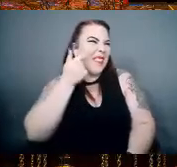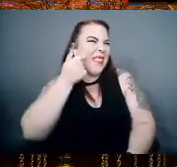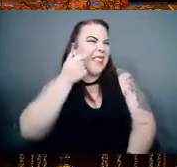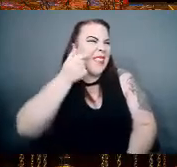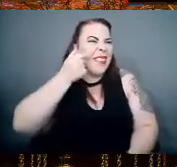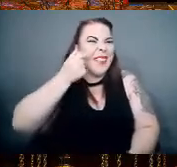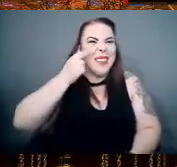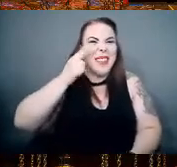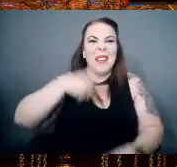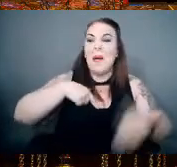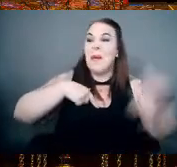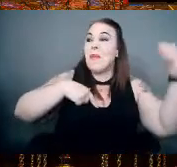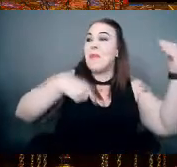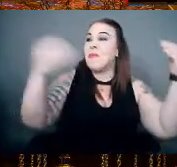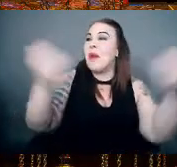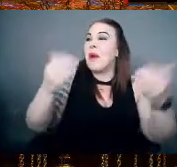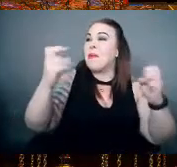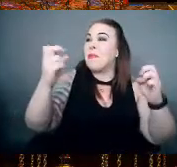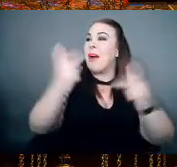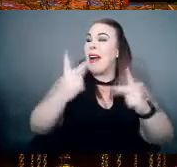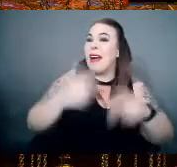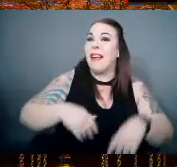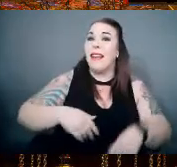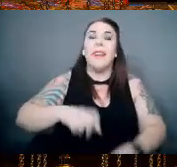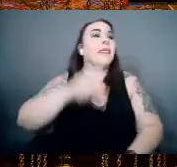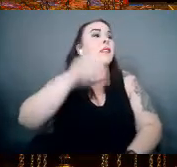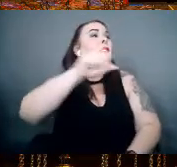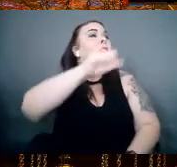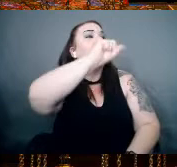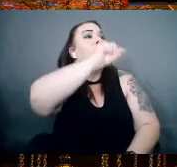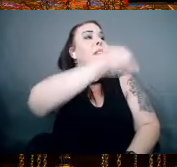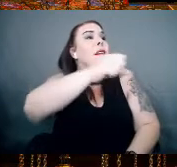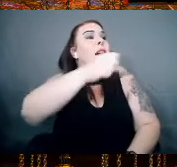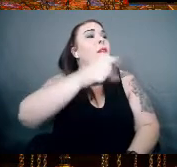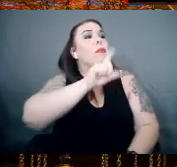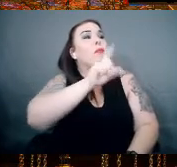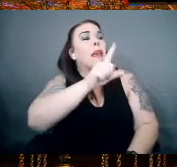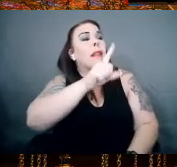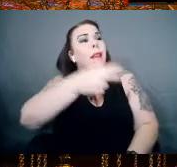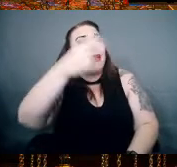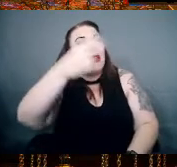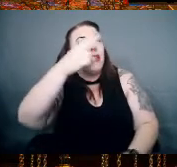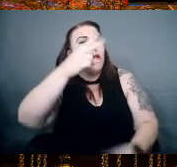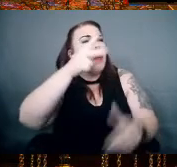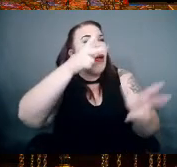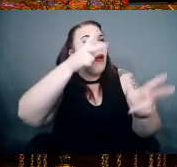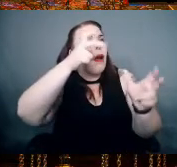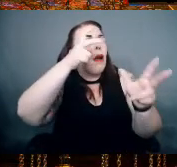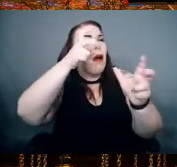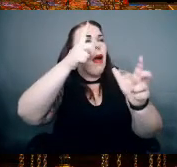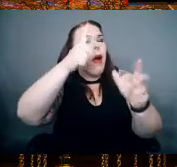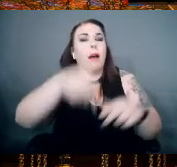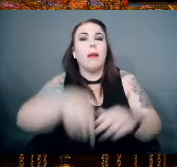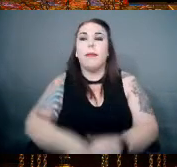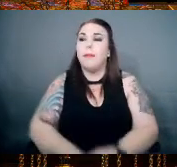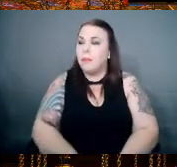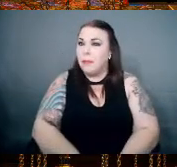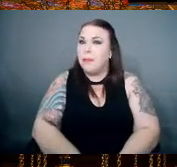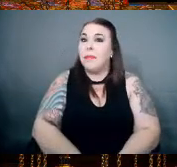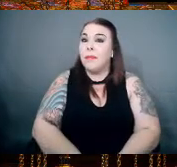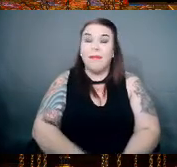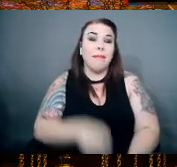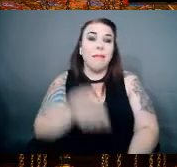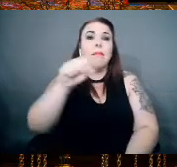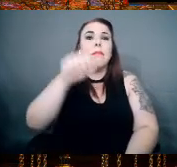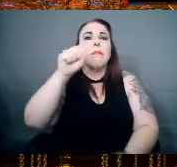Welcome back. I love learning that history. It makes me so happy. It's so amazing also about how